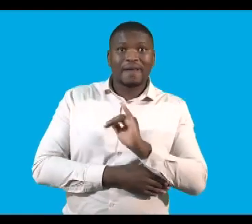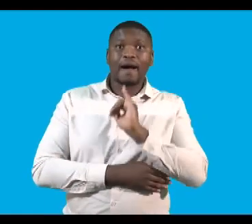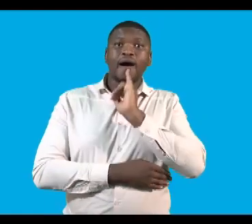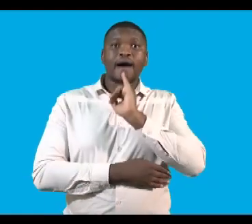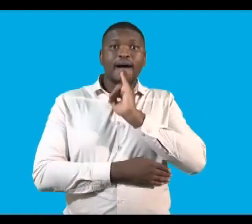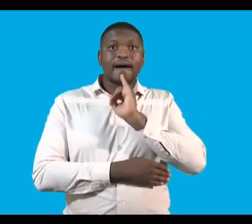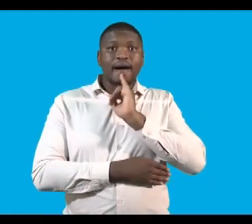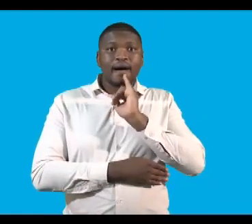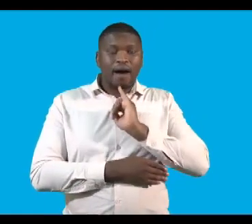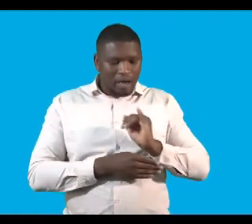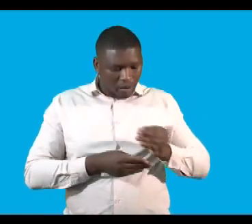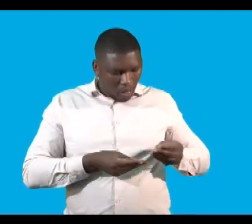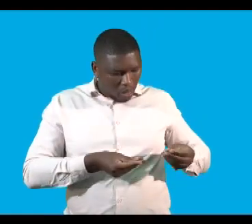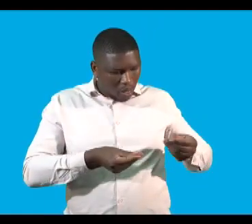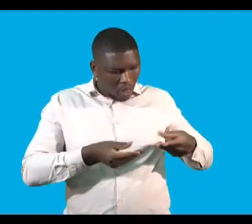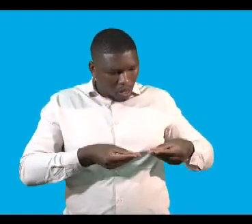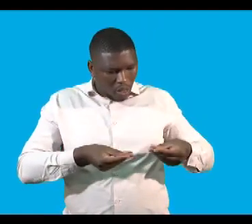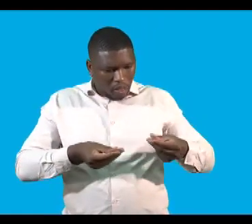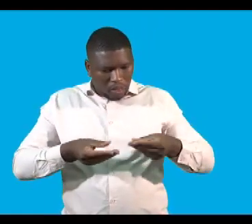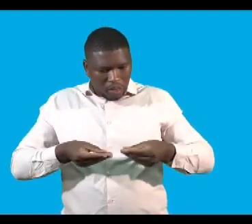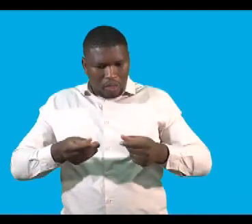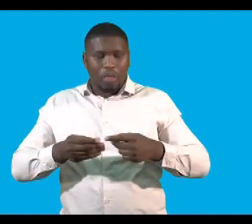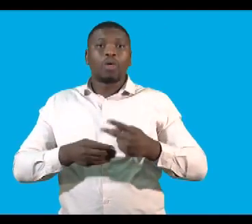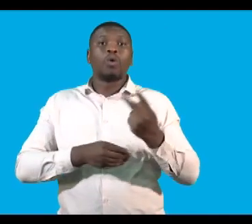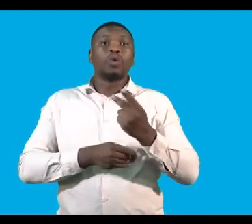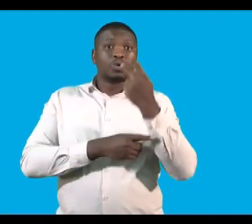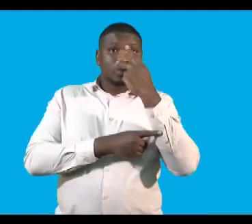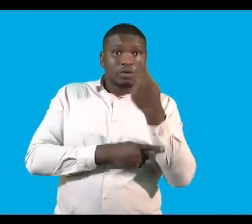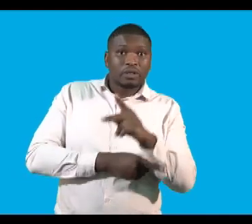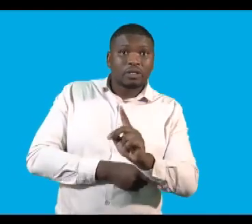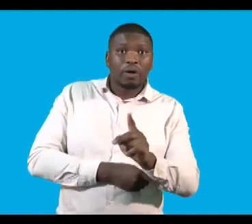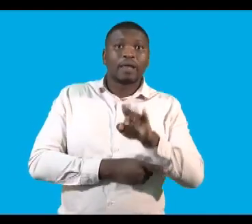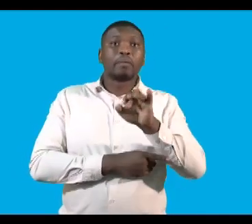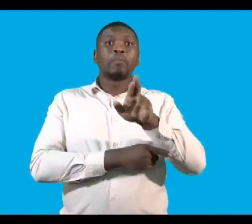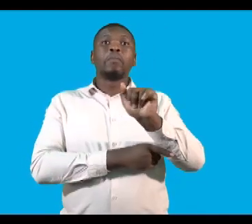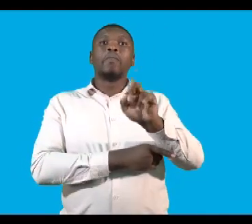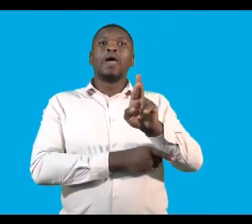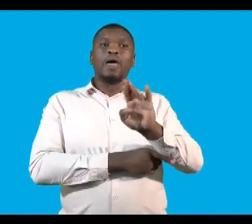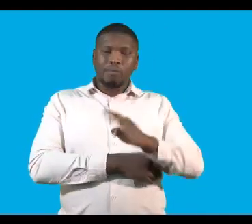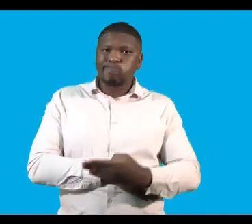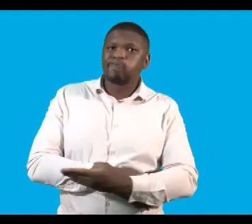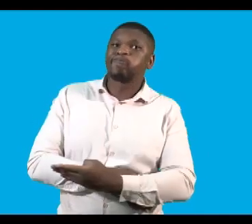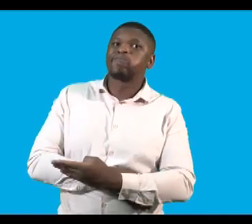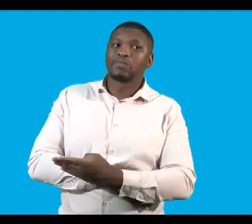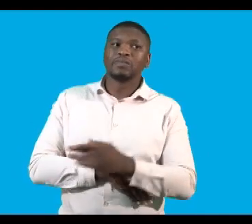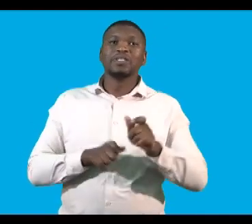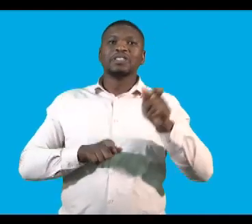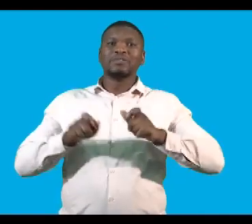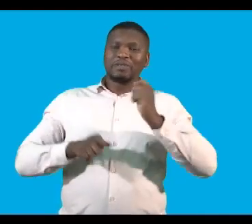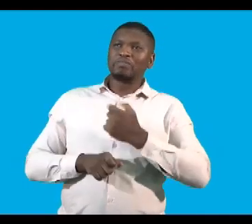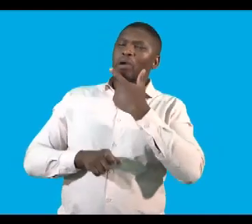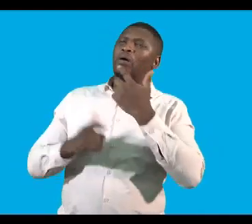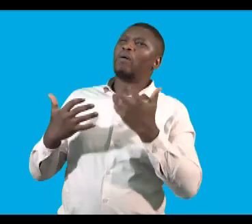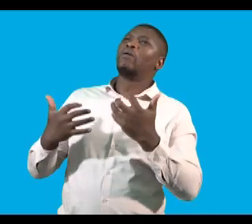ice melting and some polar bears. If you look at the humans, they're all smiling and very happy, and of course this